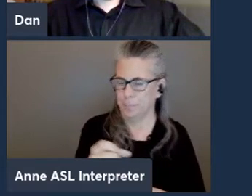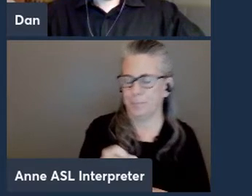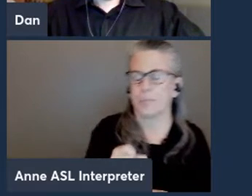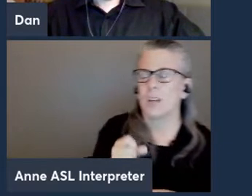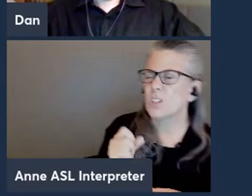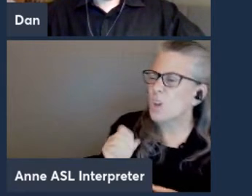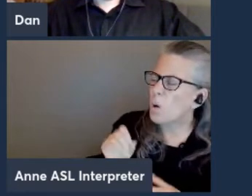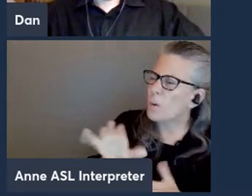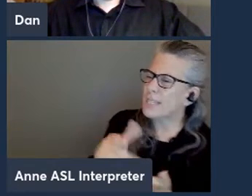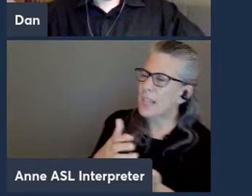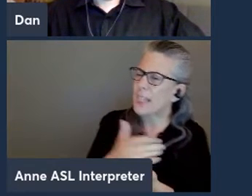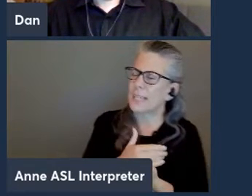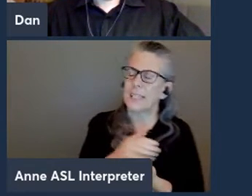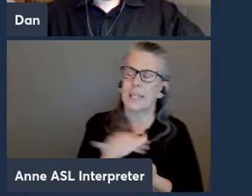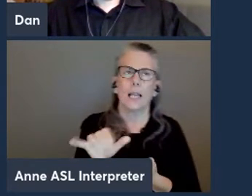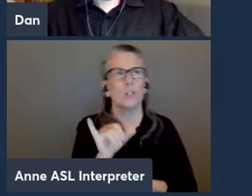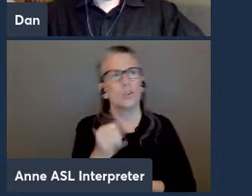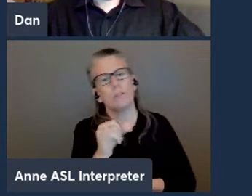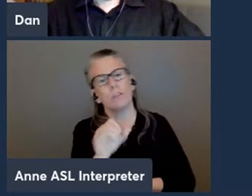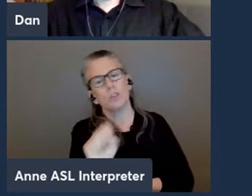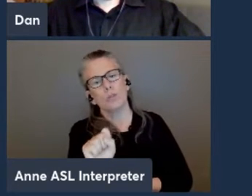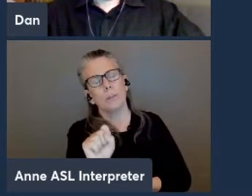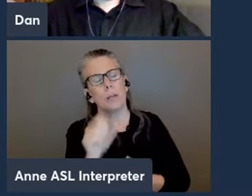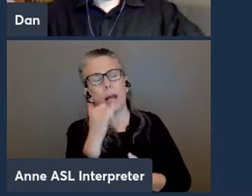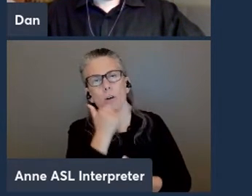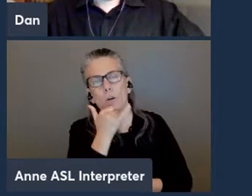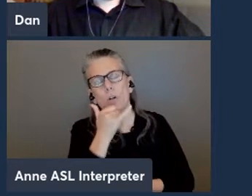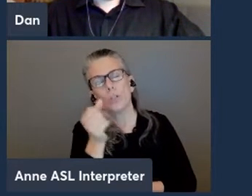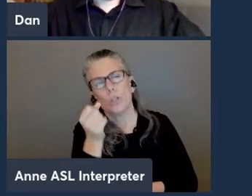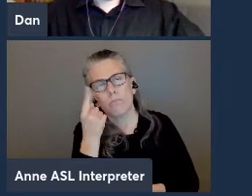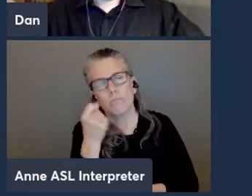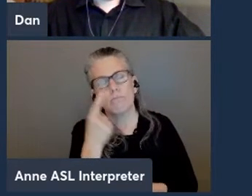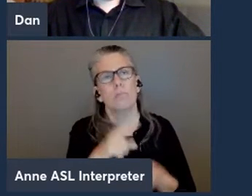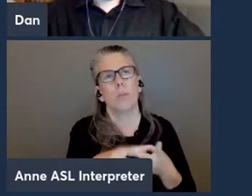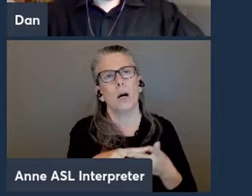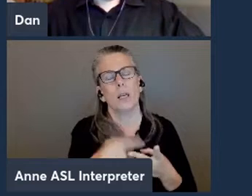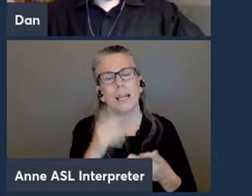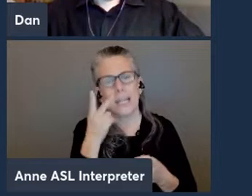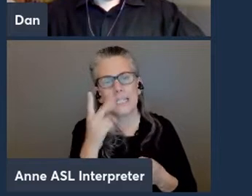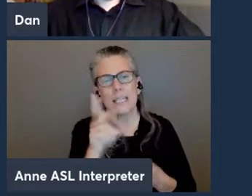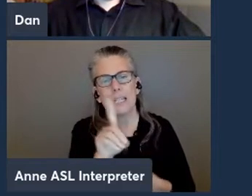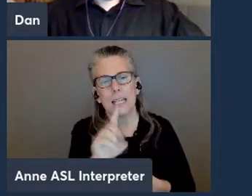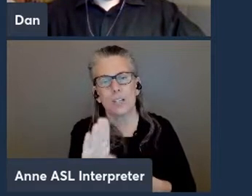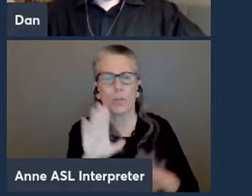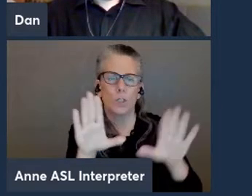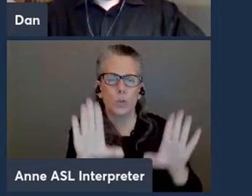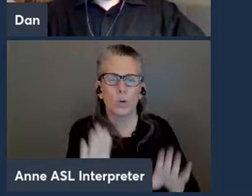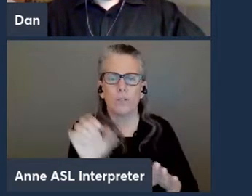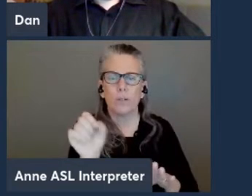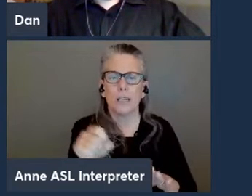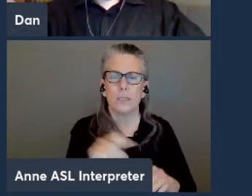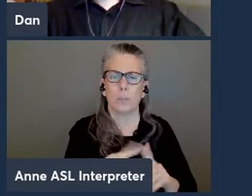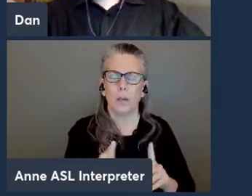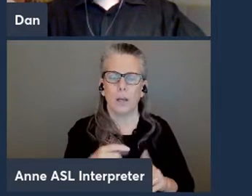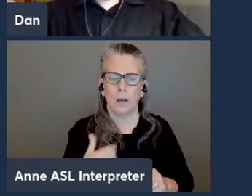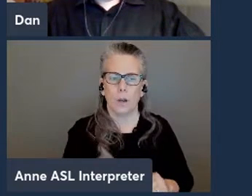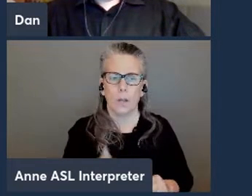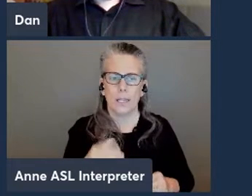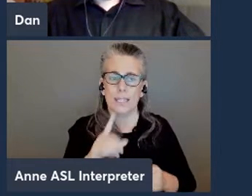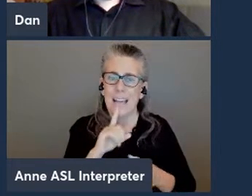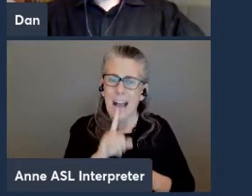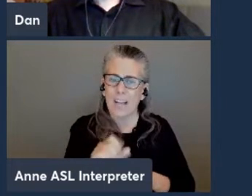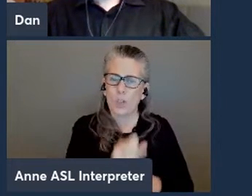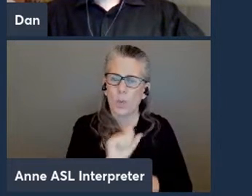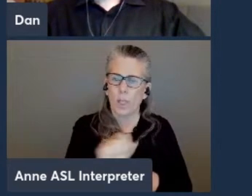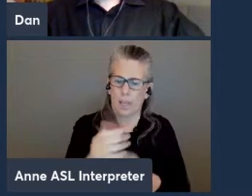is it collecting proper JavaScript errors and all that stuff? Because I'm seeing the dashboard, that's wonderful, but is it actually collecting the logs, collecting the error